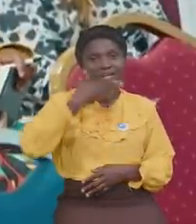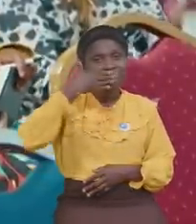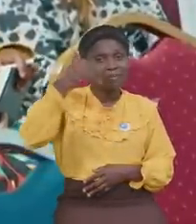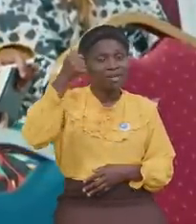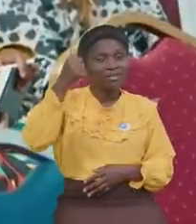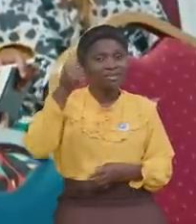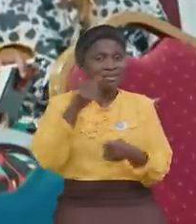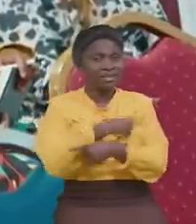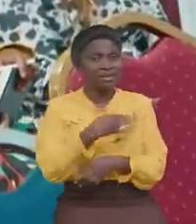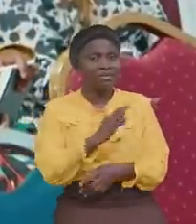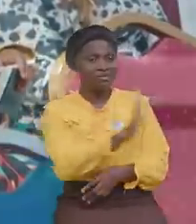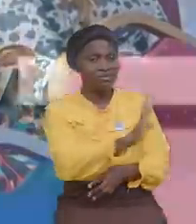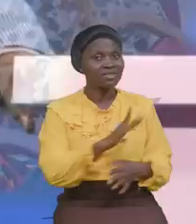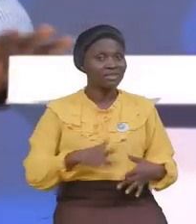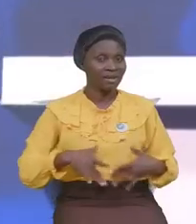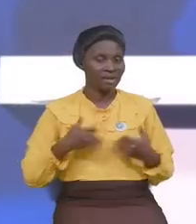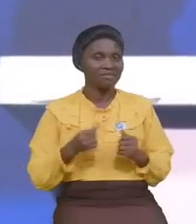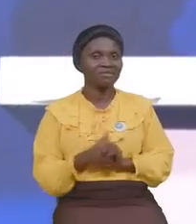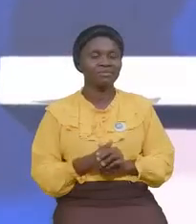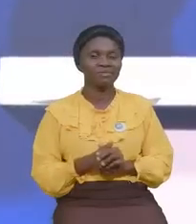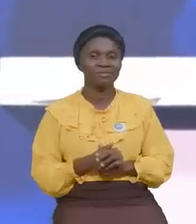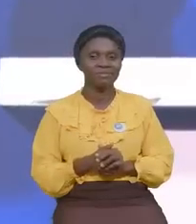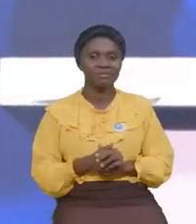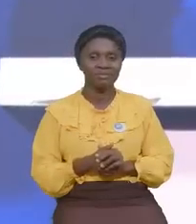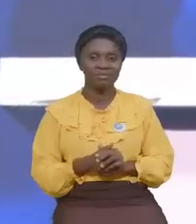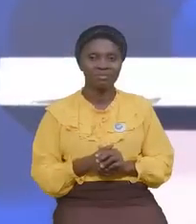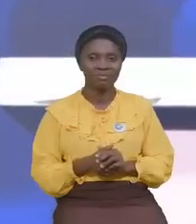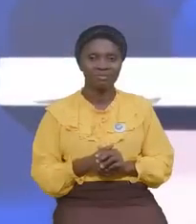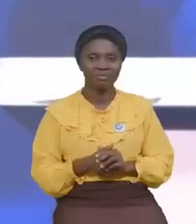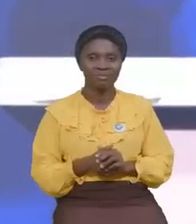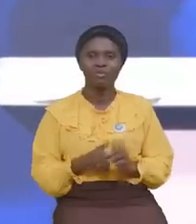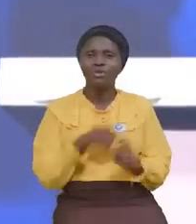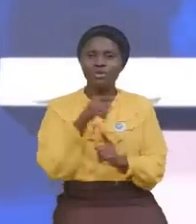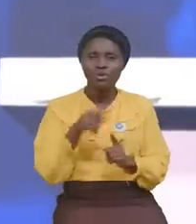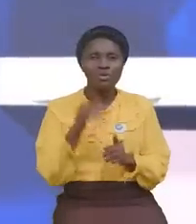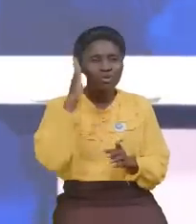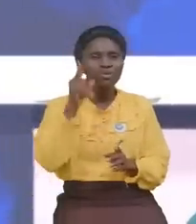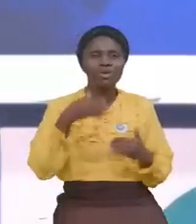his life. When are you going to have your own bright day?